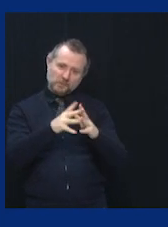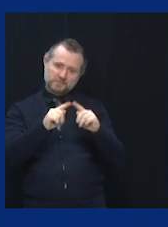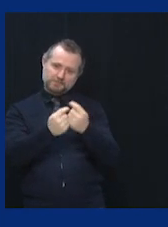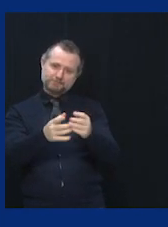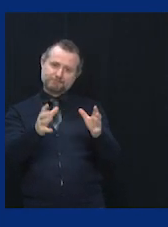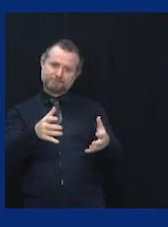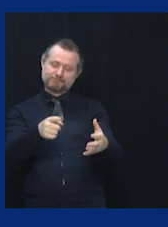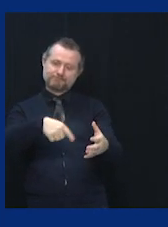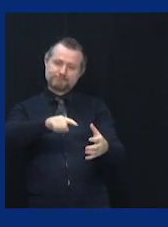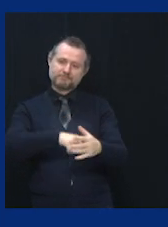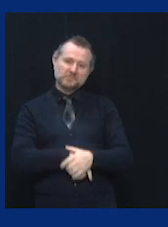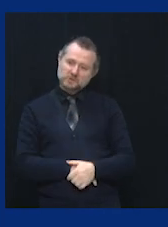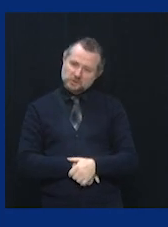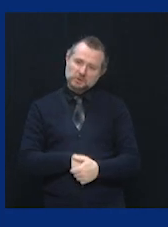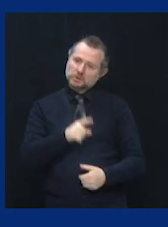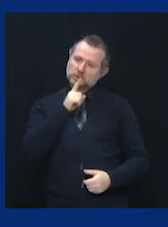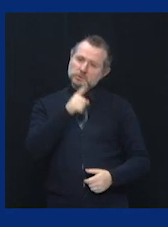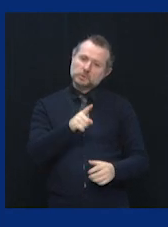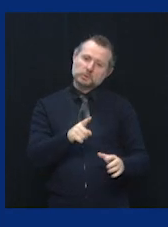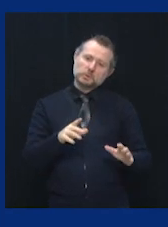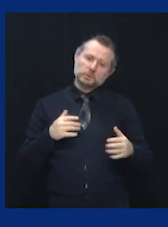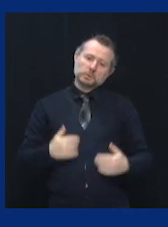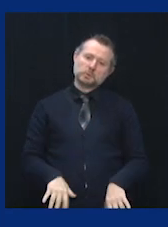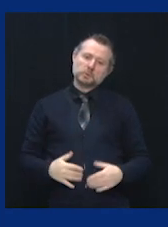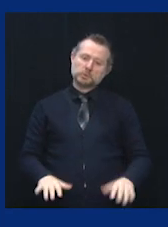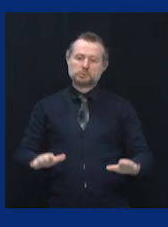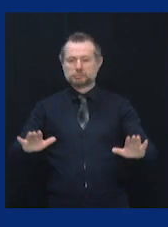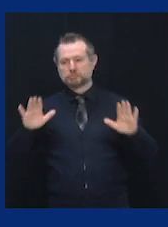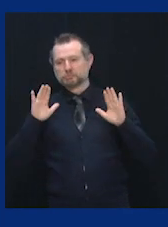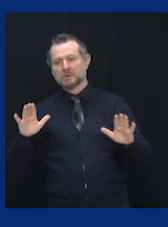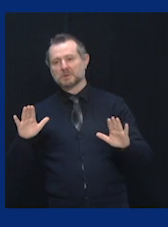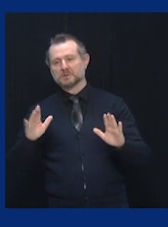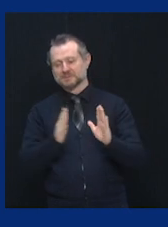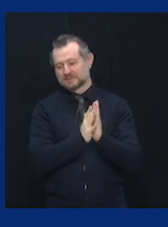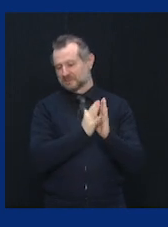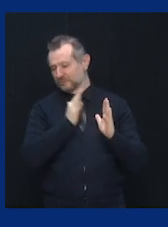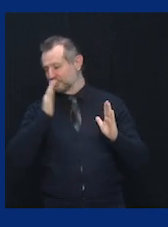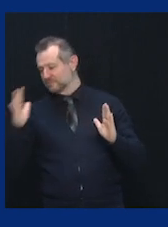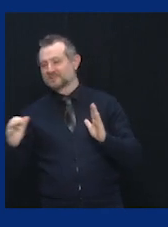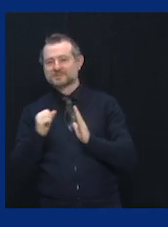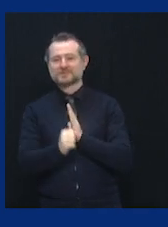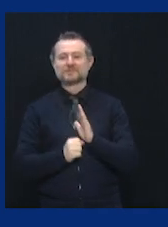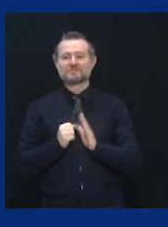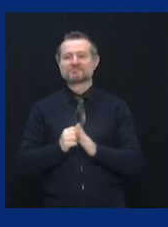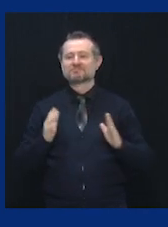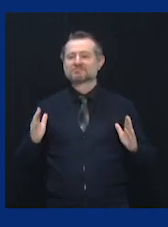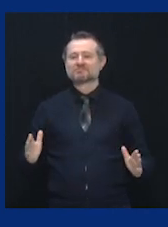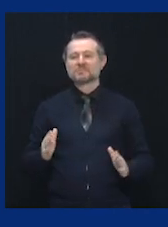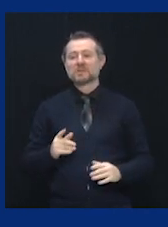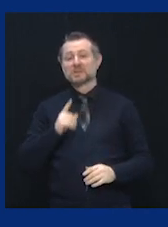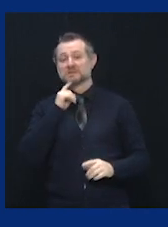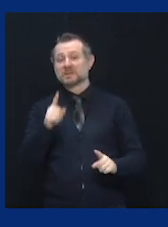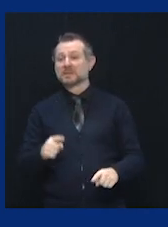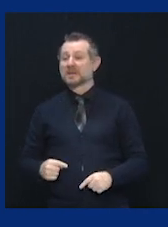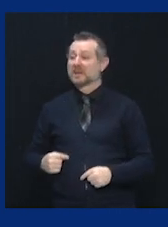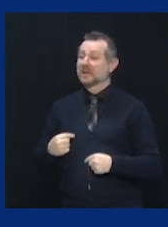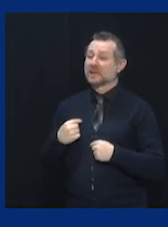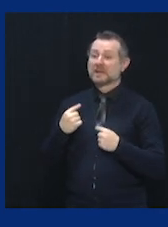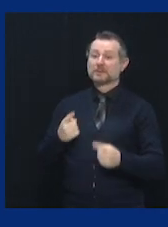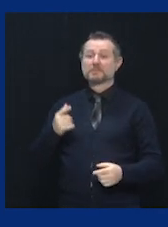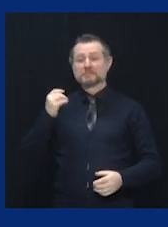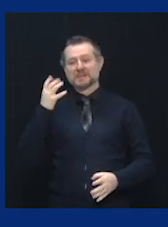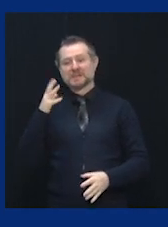for a really great season. It's been many years since